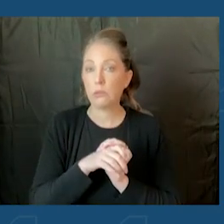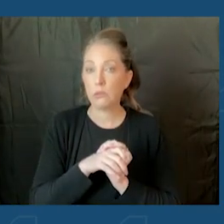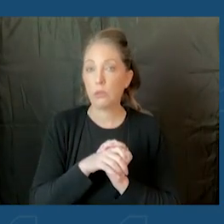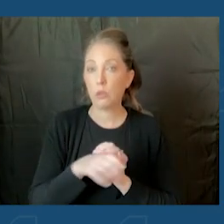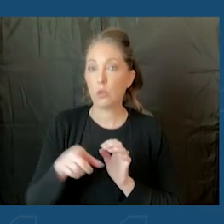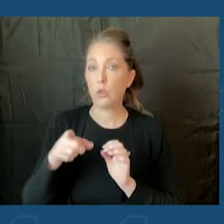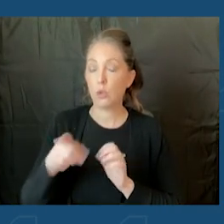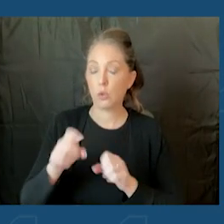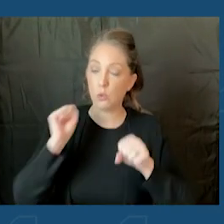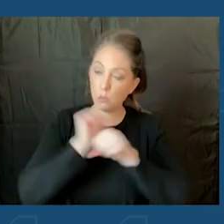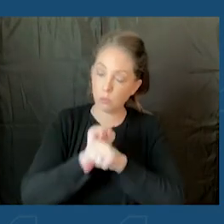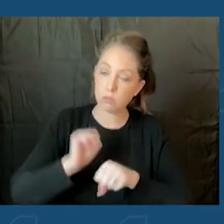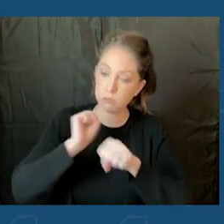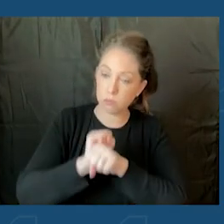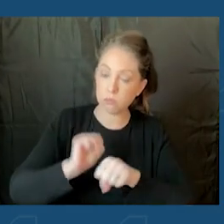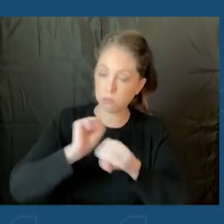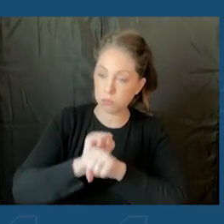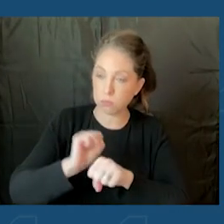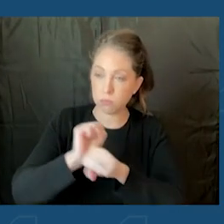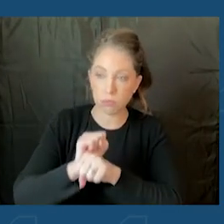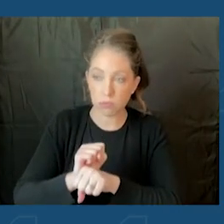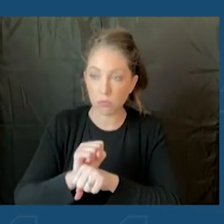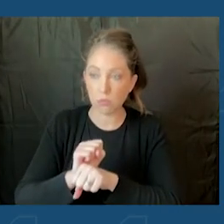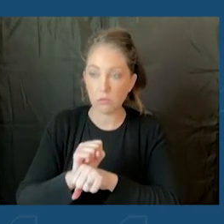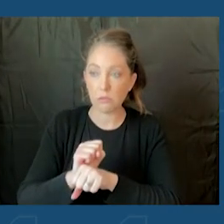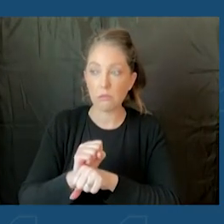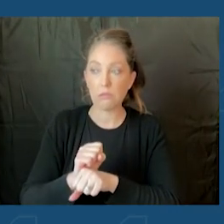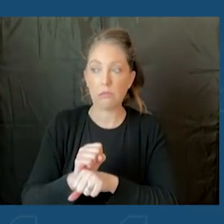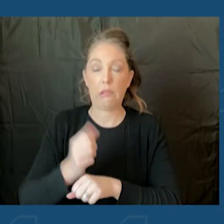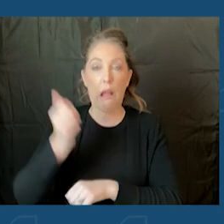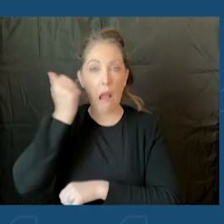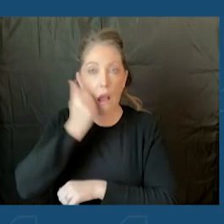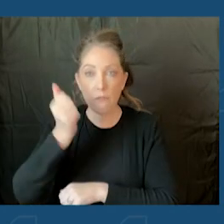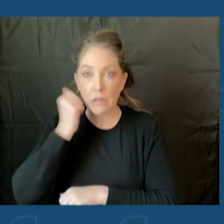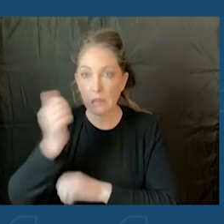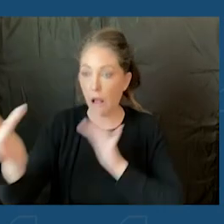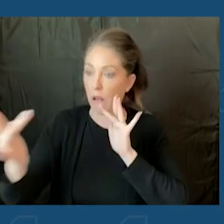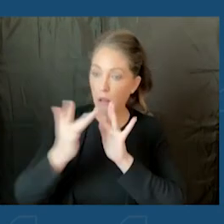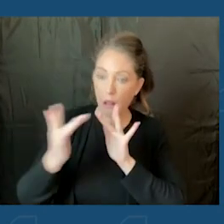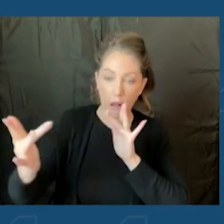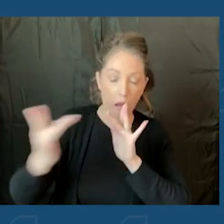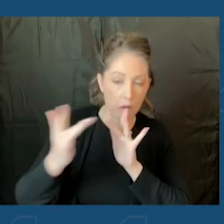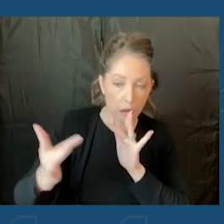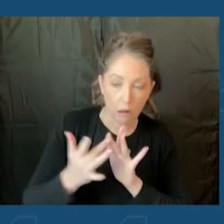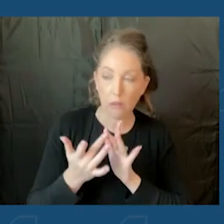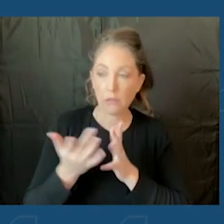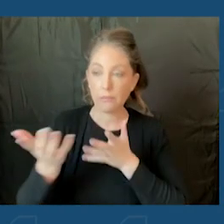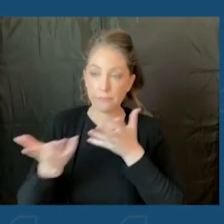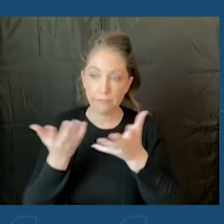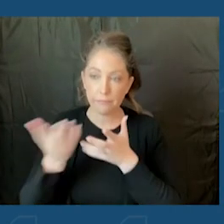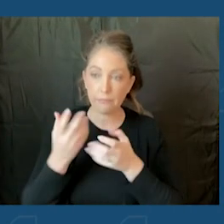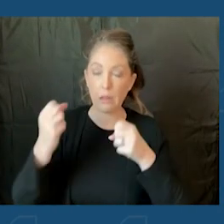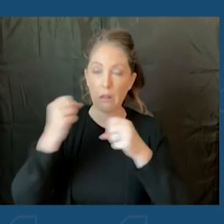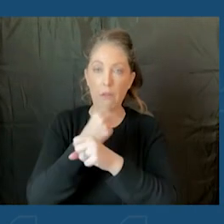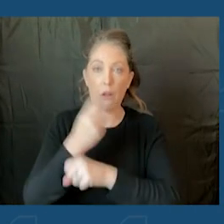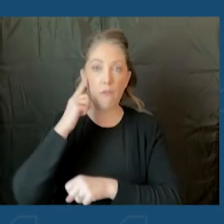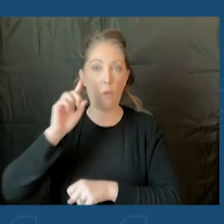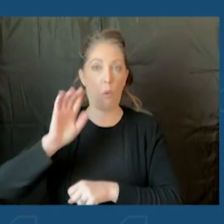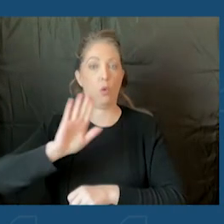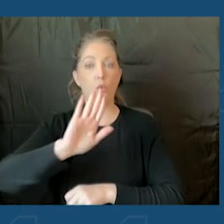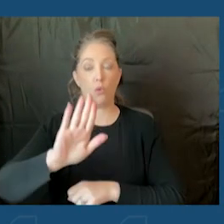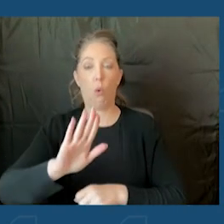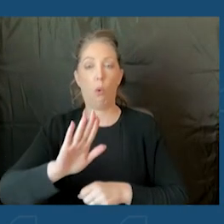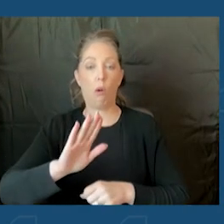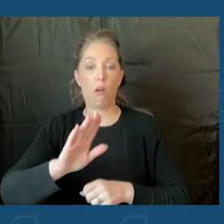and we heard from you, if not daily, hourly, in terms of fighting for the protection of the health of your residents. And for that, I'm